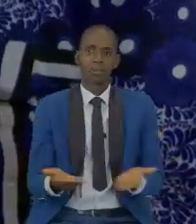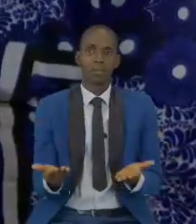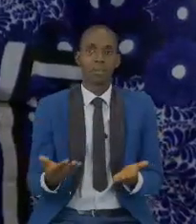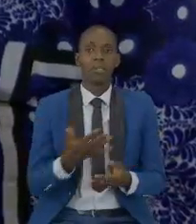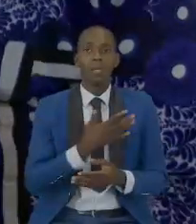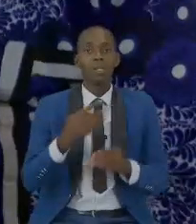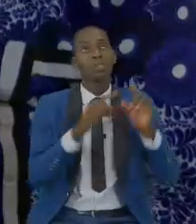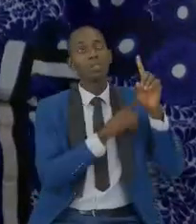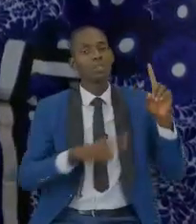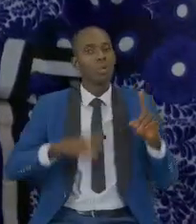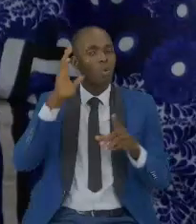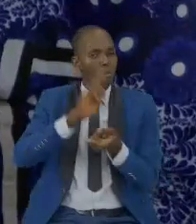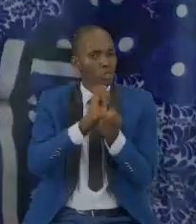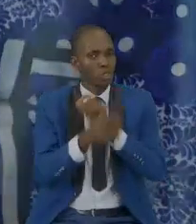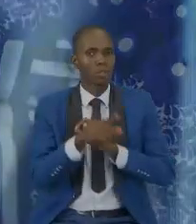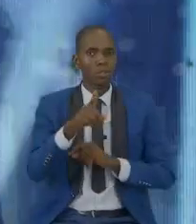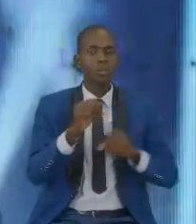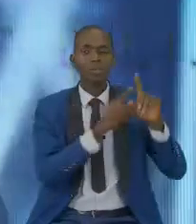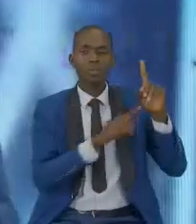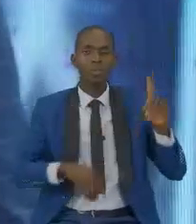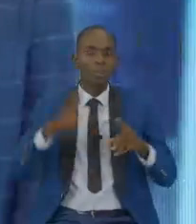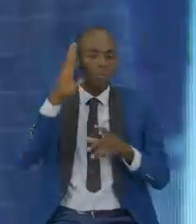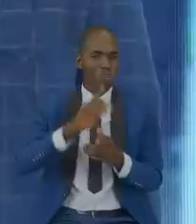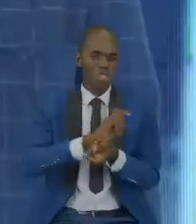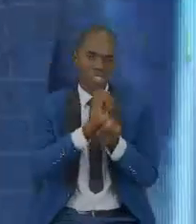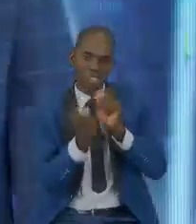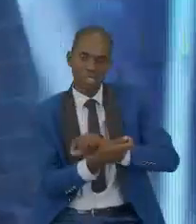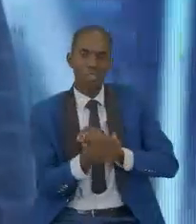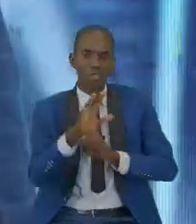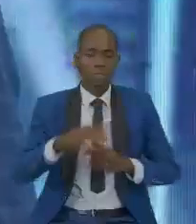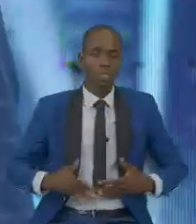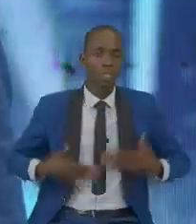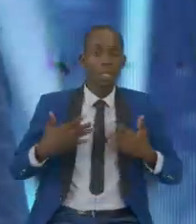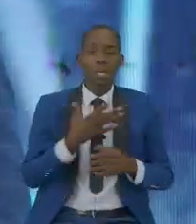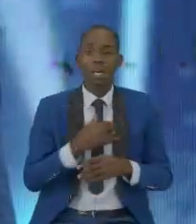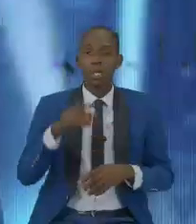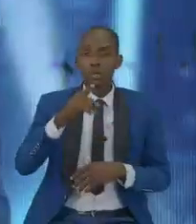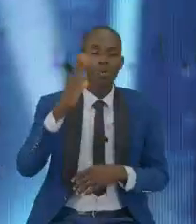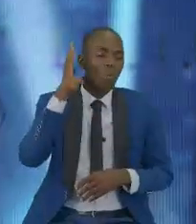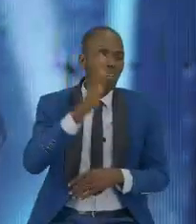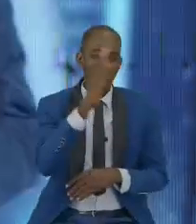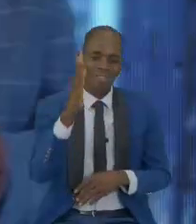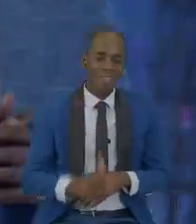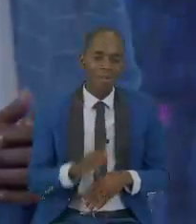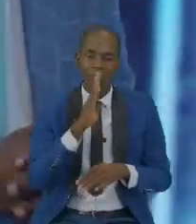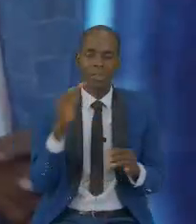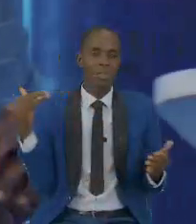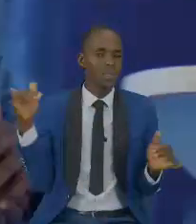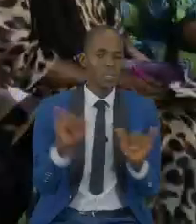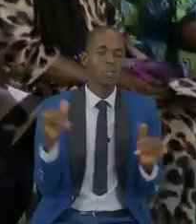will change you, and the Lord will transform your life, and you will never, never be the same again in